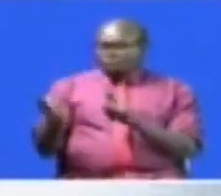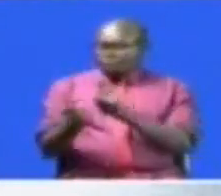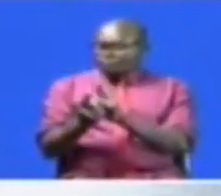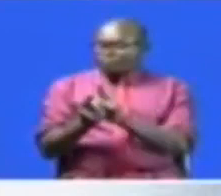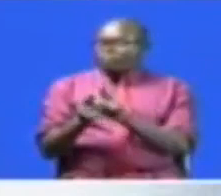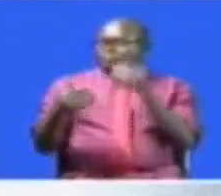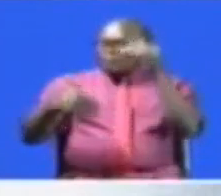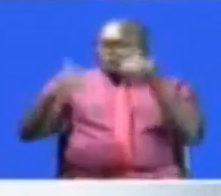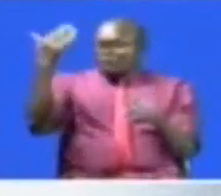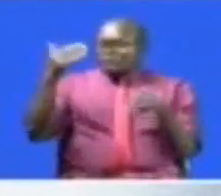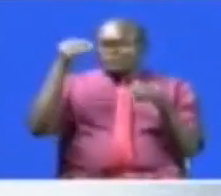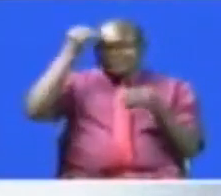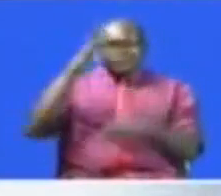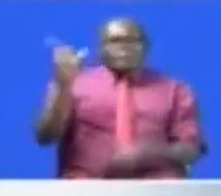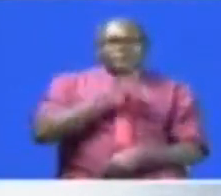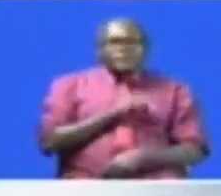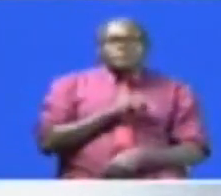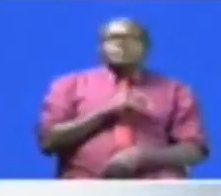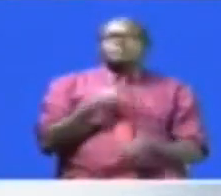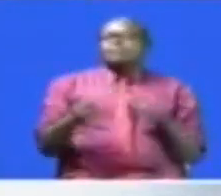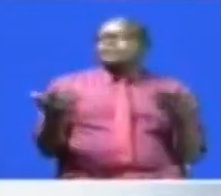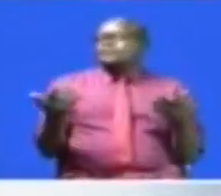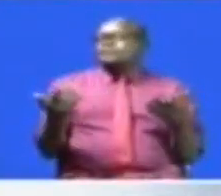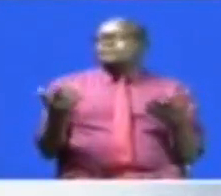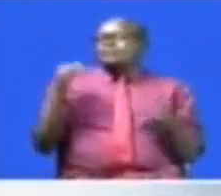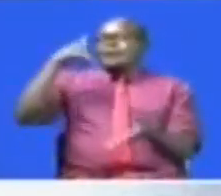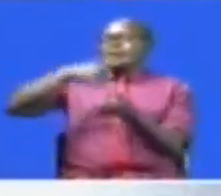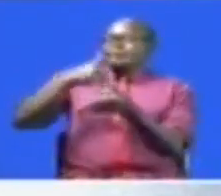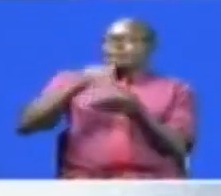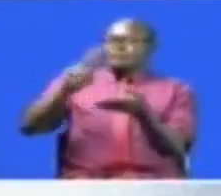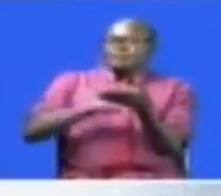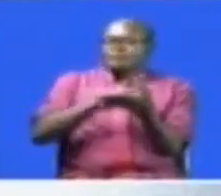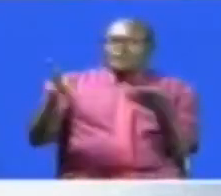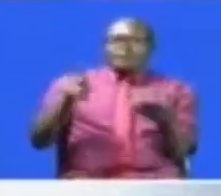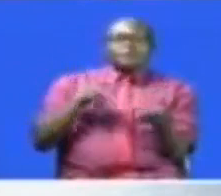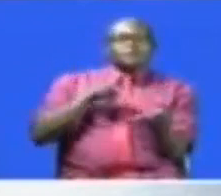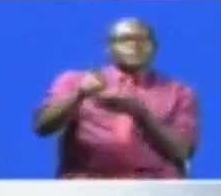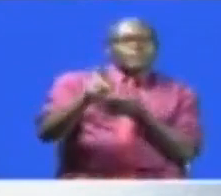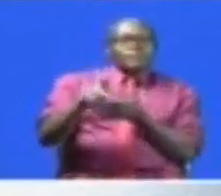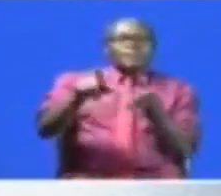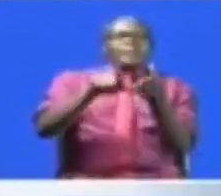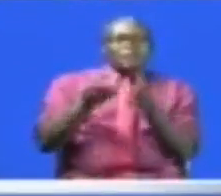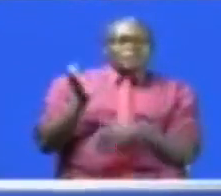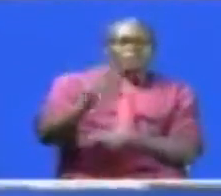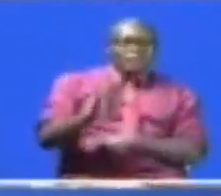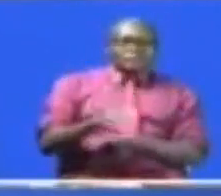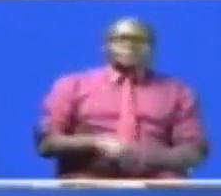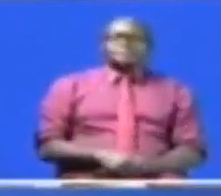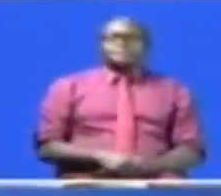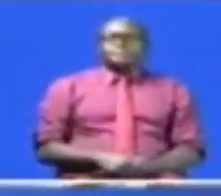a jobless graduate who fears could make it to the list should he fail to get a job soon enough.